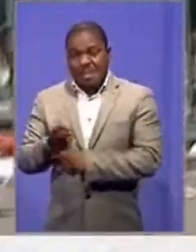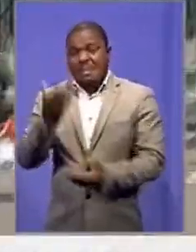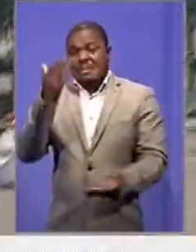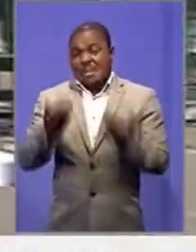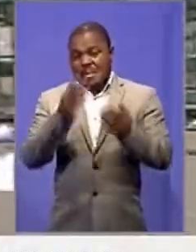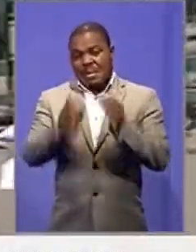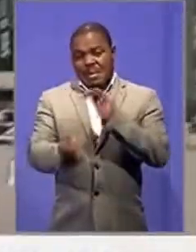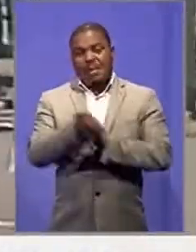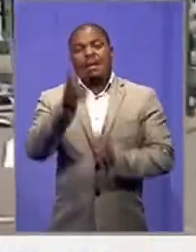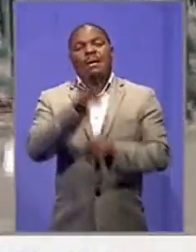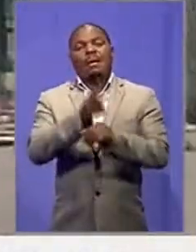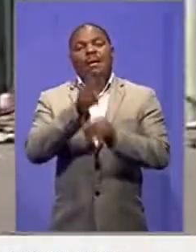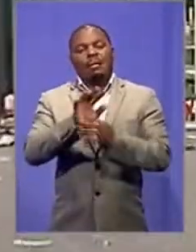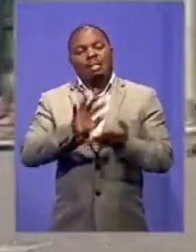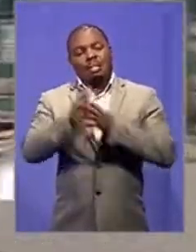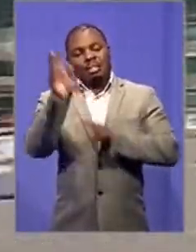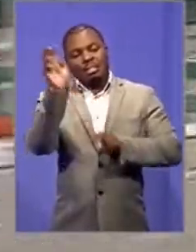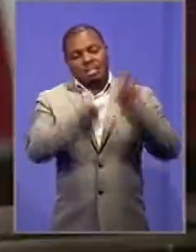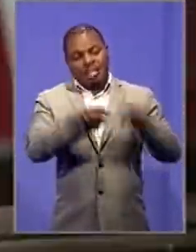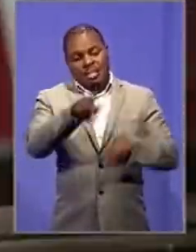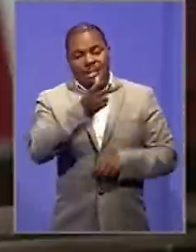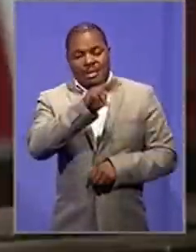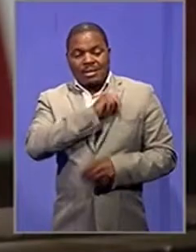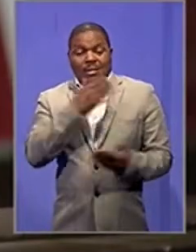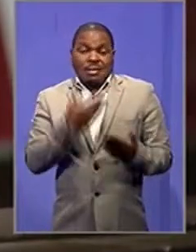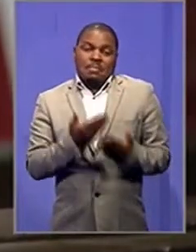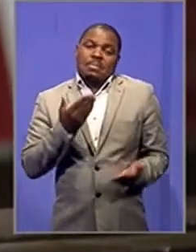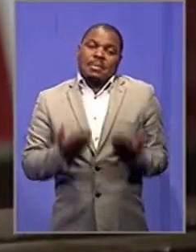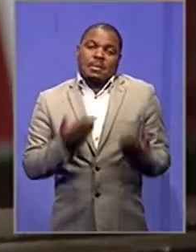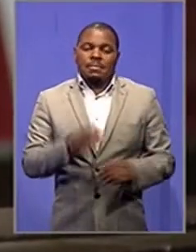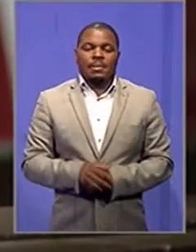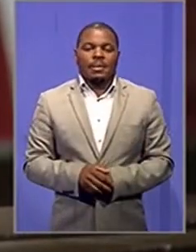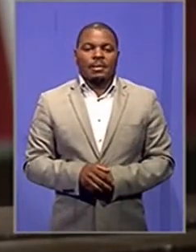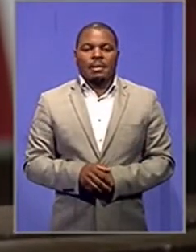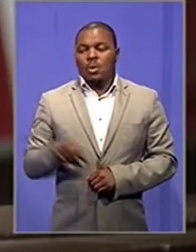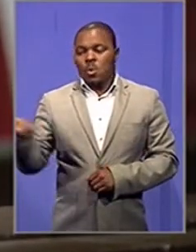runya dikhuduego gape kwa KZN. Tshwetso ya go ikuela kgatlhanong le